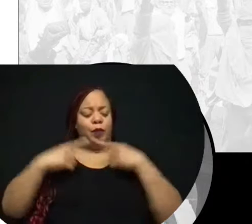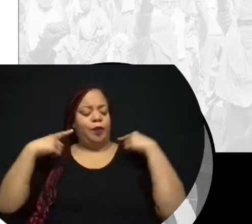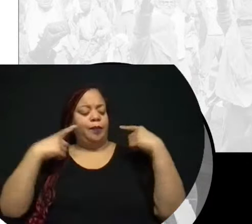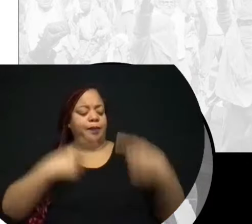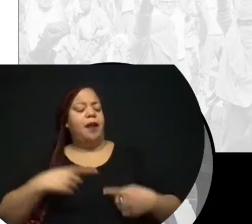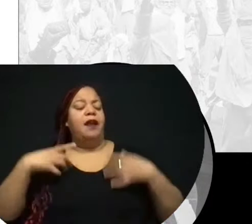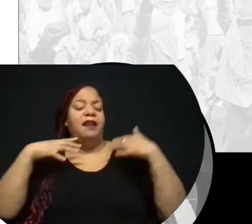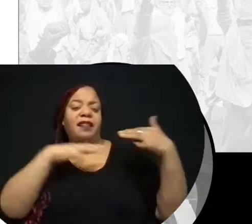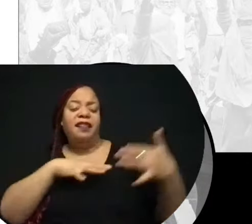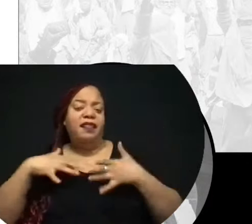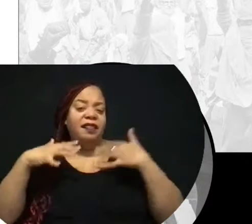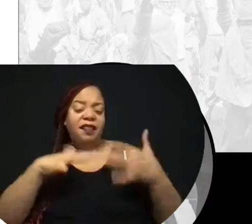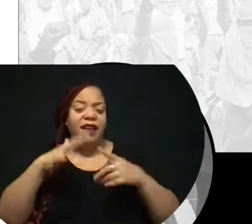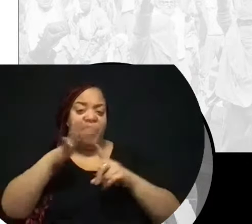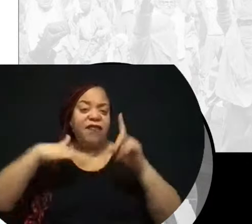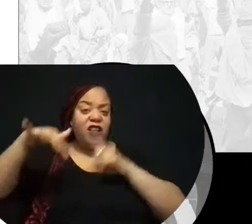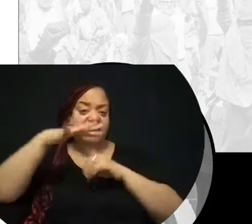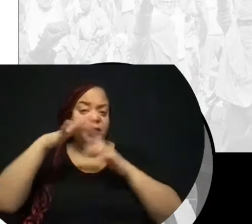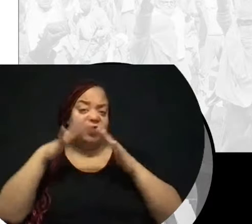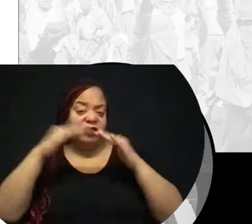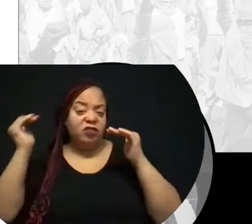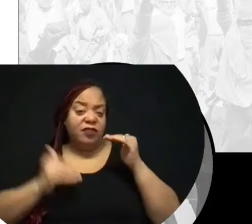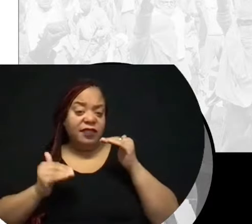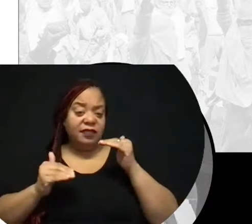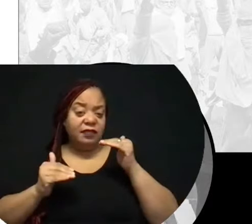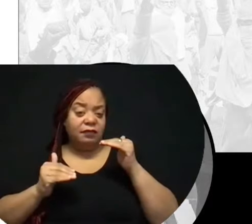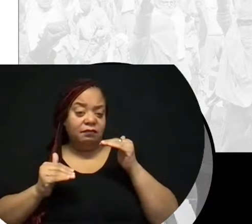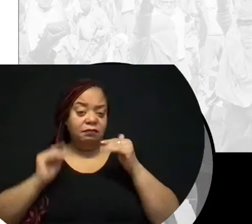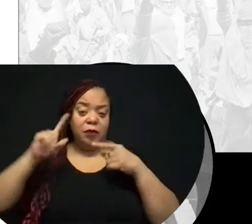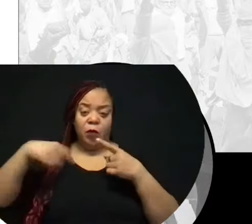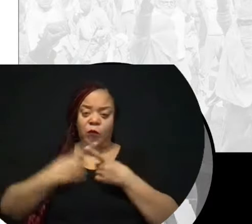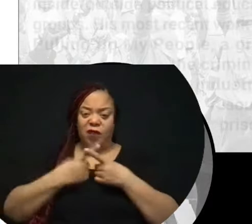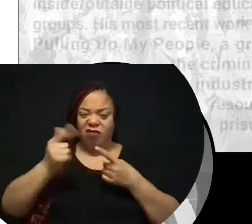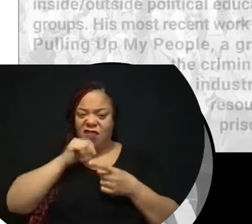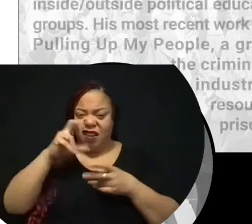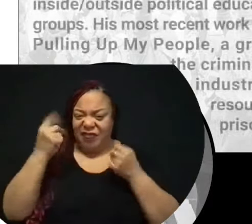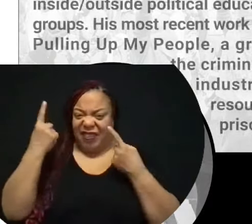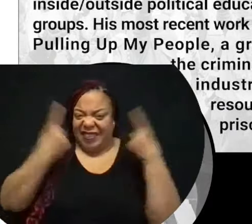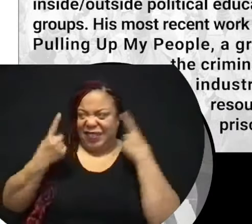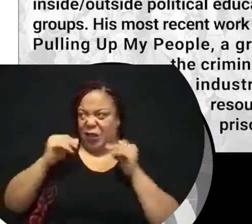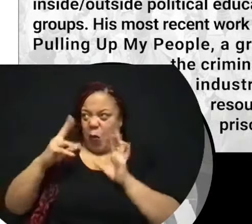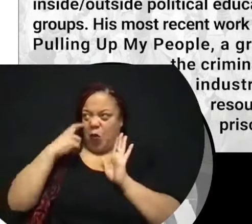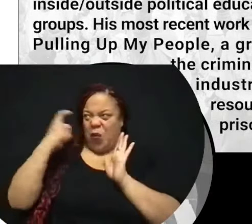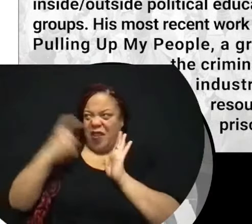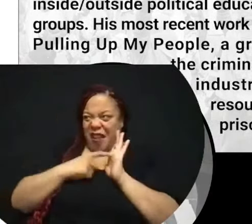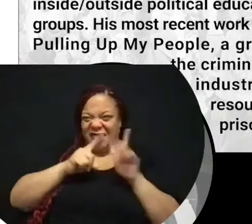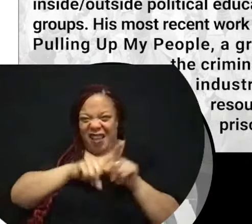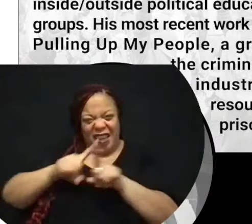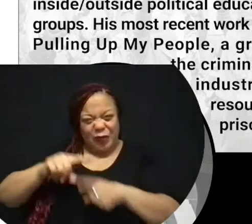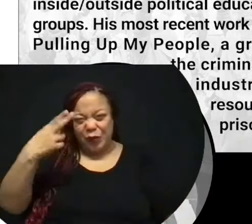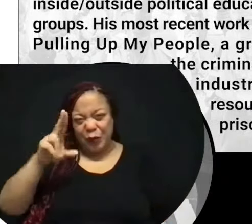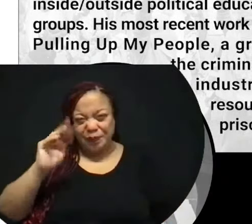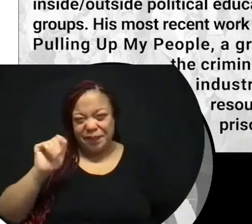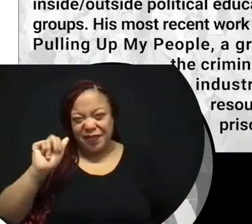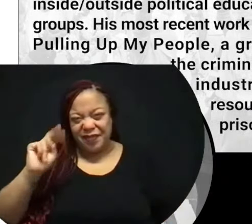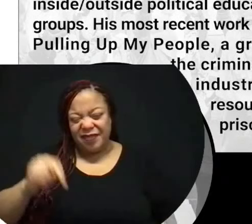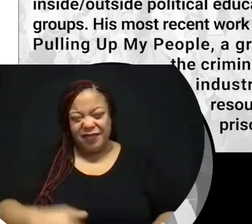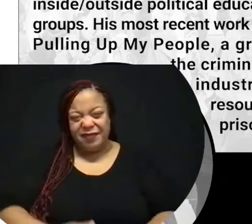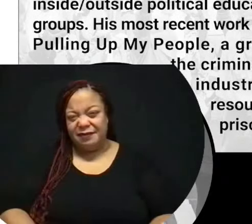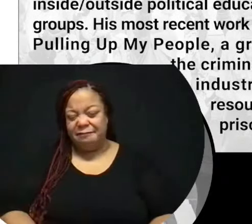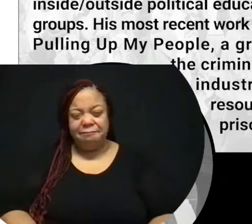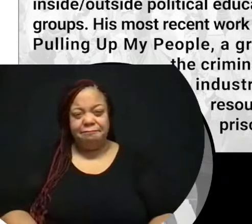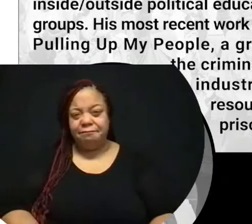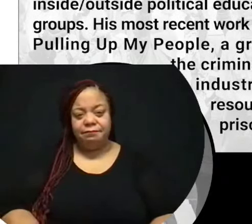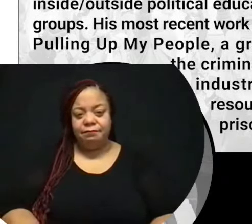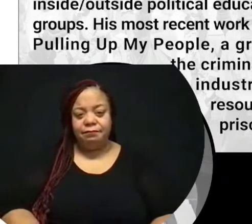recognized as human? What does it mean to fight environmental injustice while you're being held captive? That